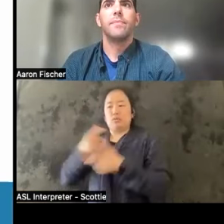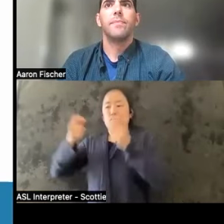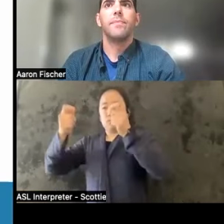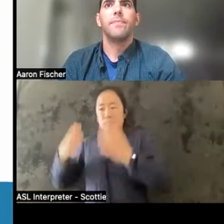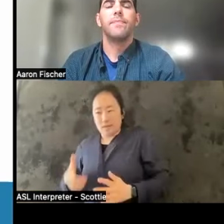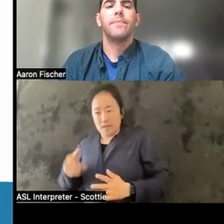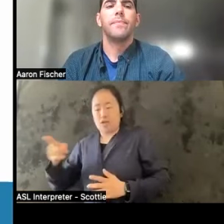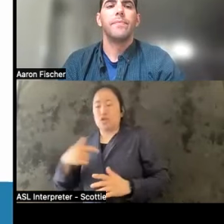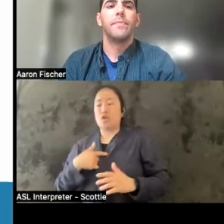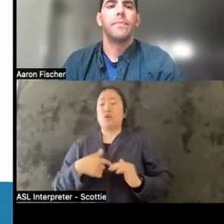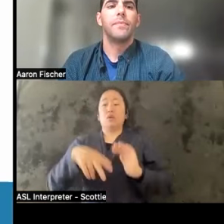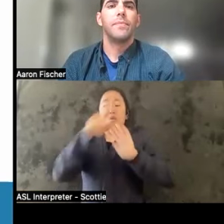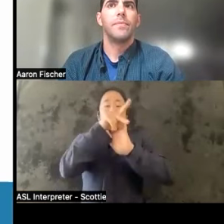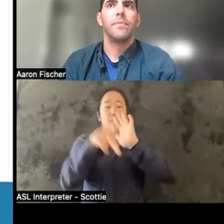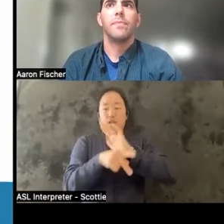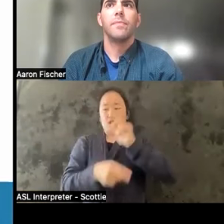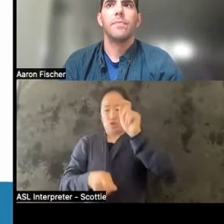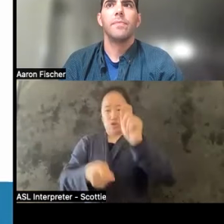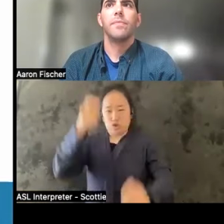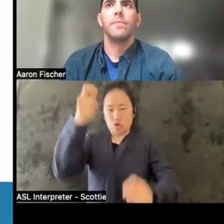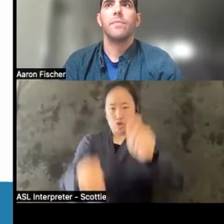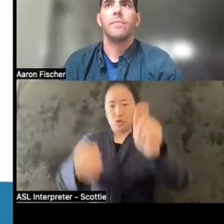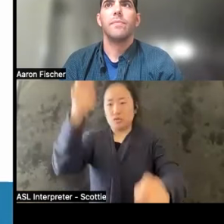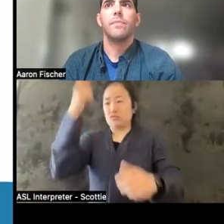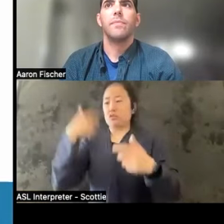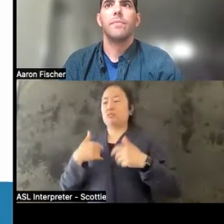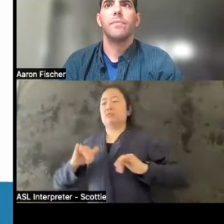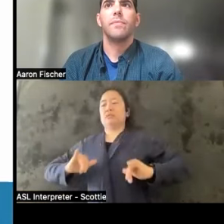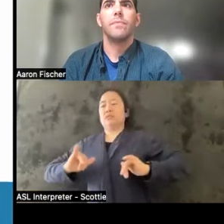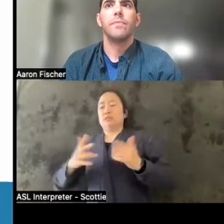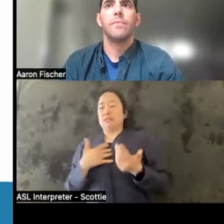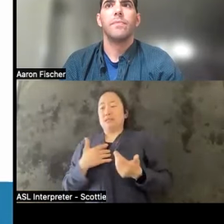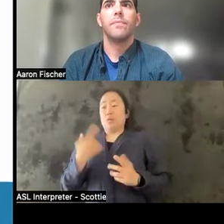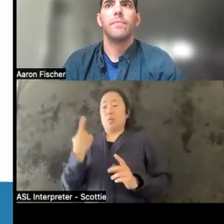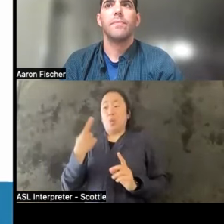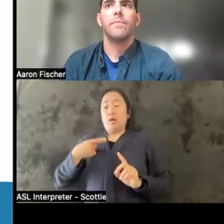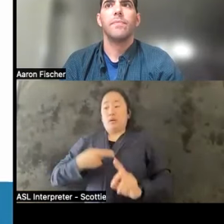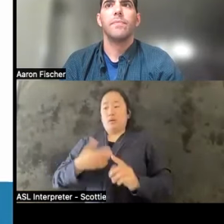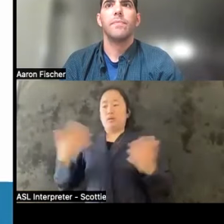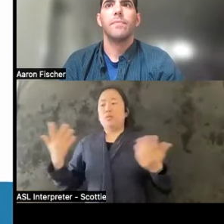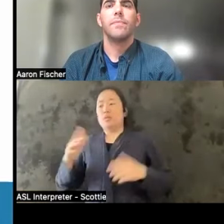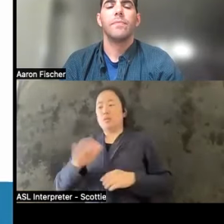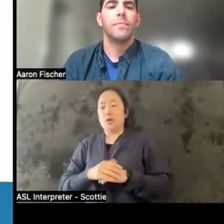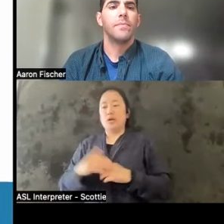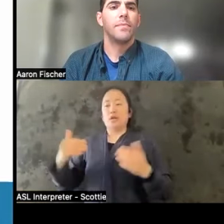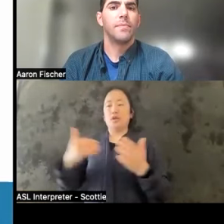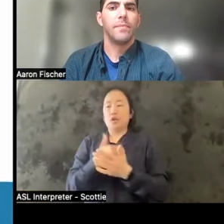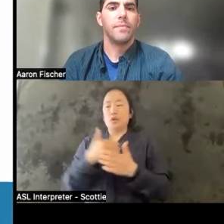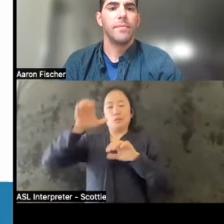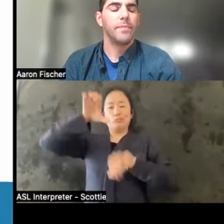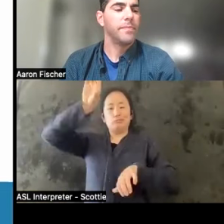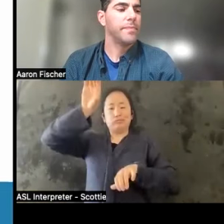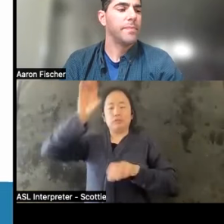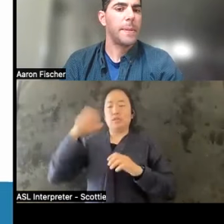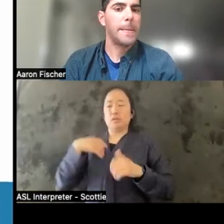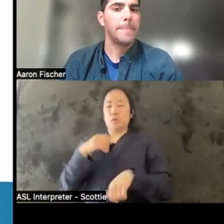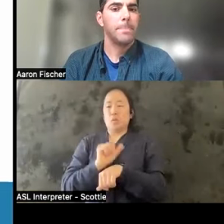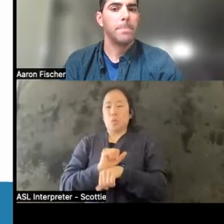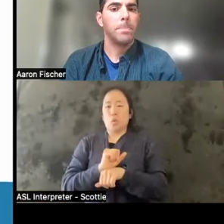split shifts for some workers and deducting points and pay for each work absence not scheduled and approved in